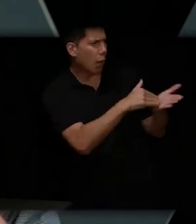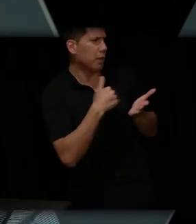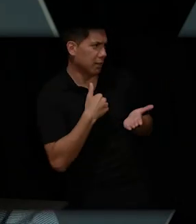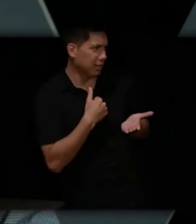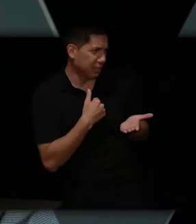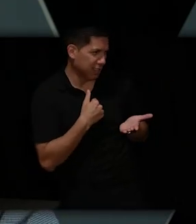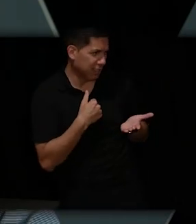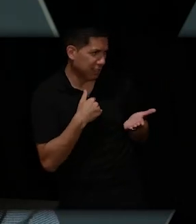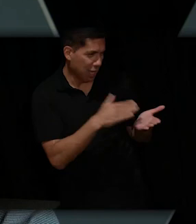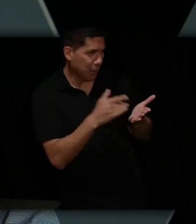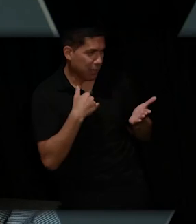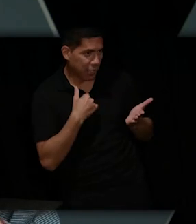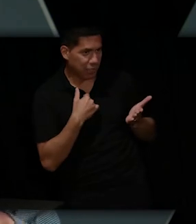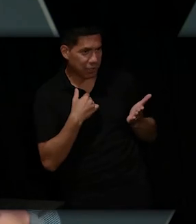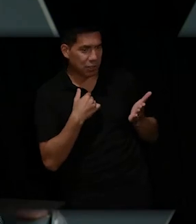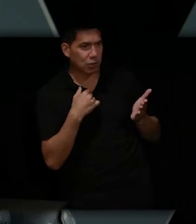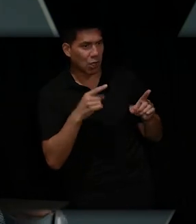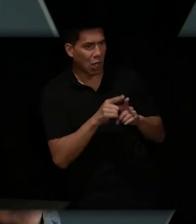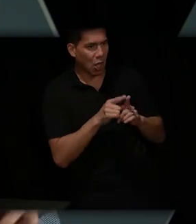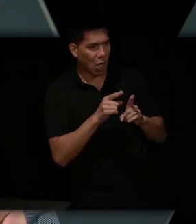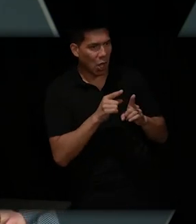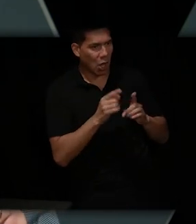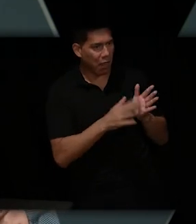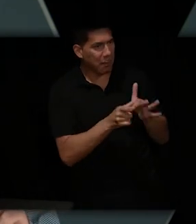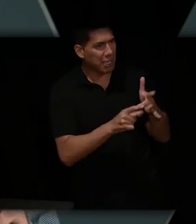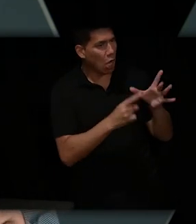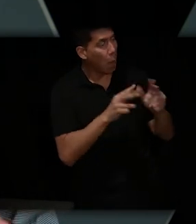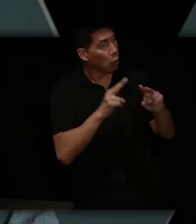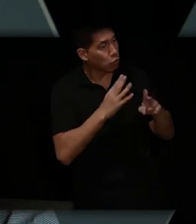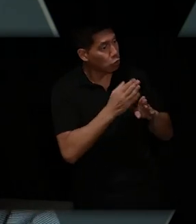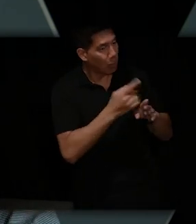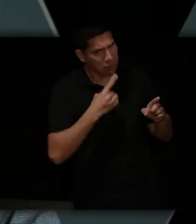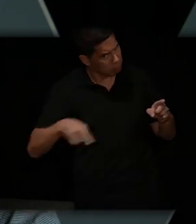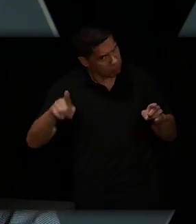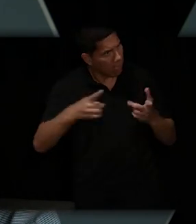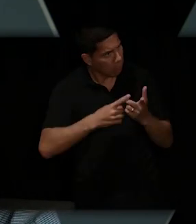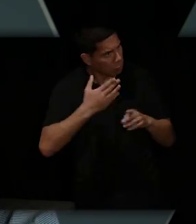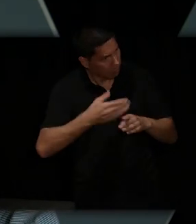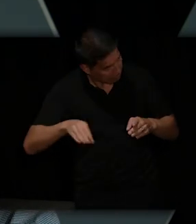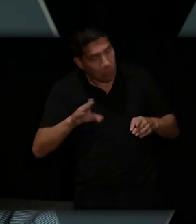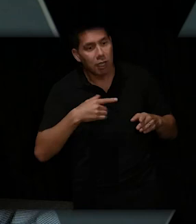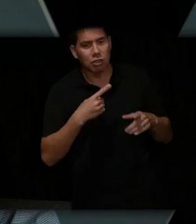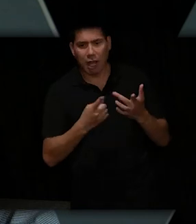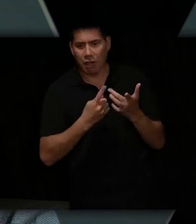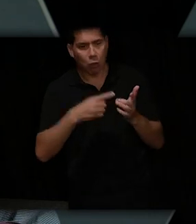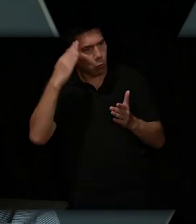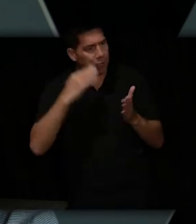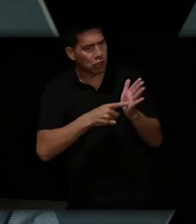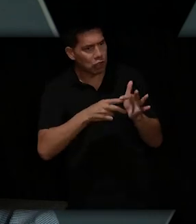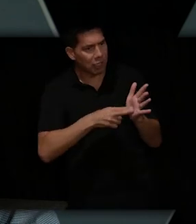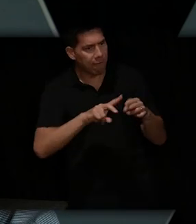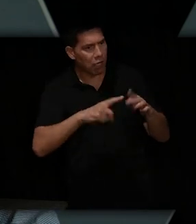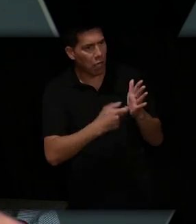out of the media monitoring job. And then it was a woman named Jennifer Palmieri, who was wonderful and went on to run